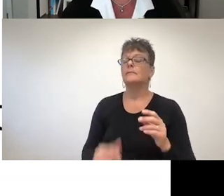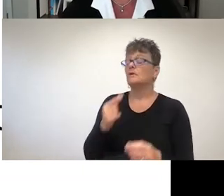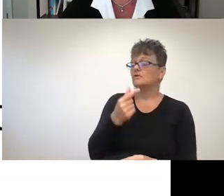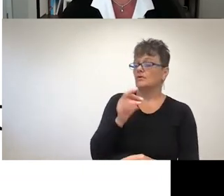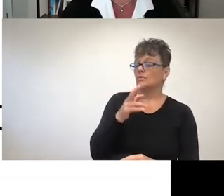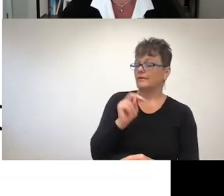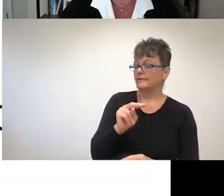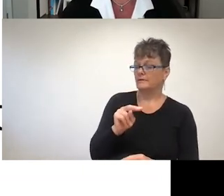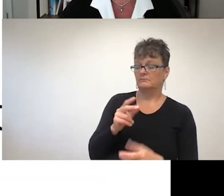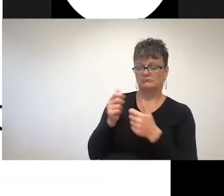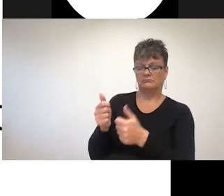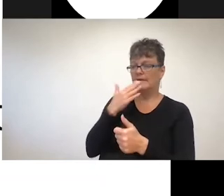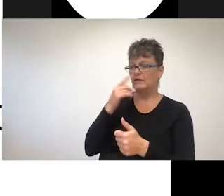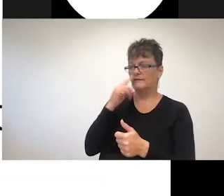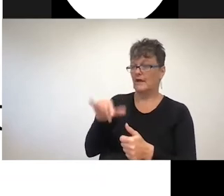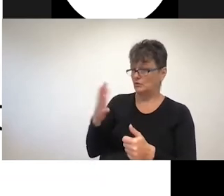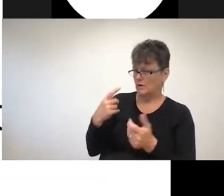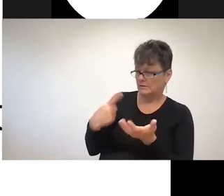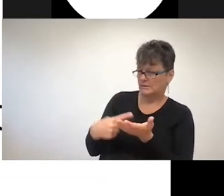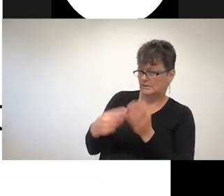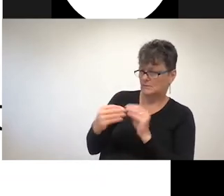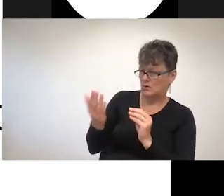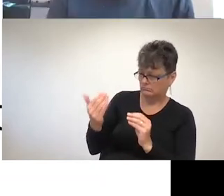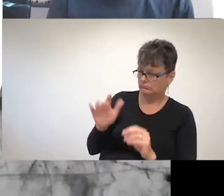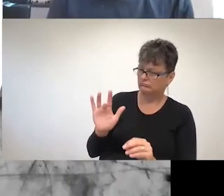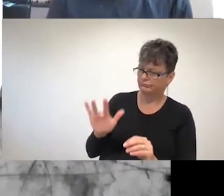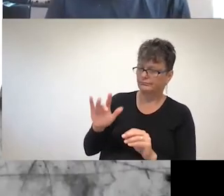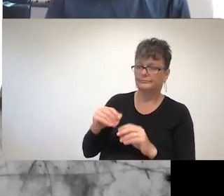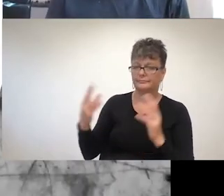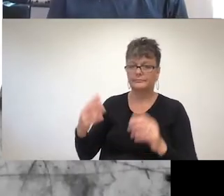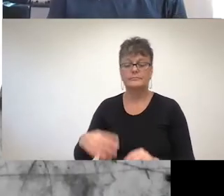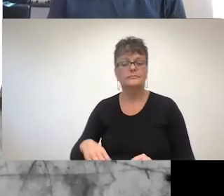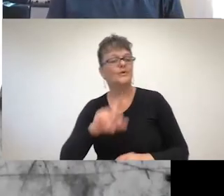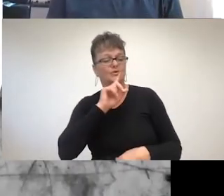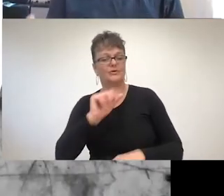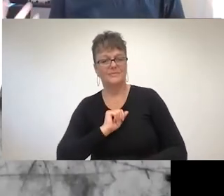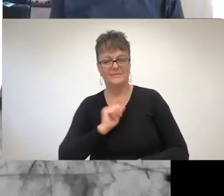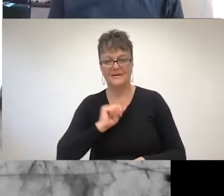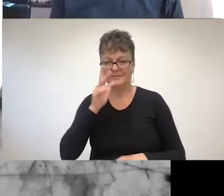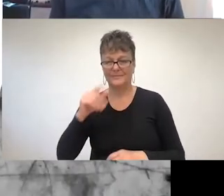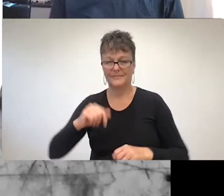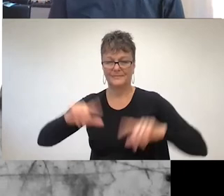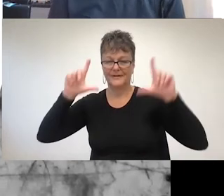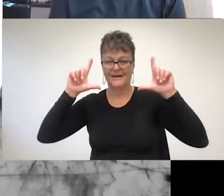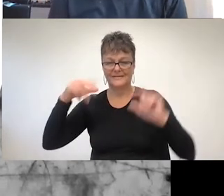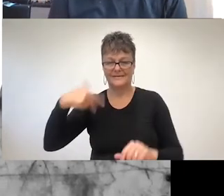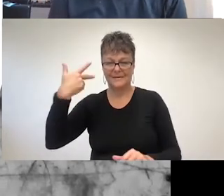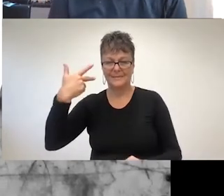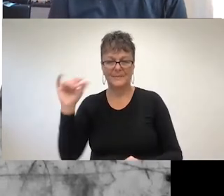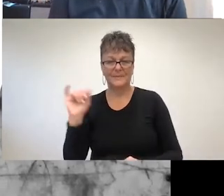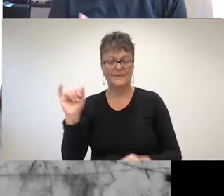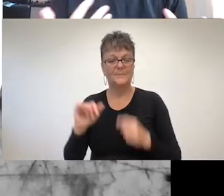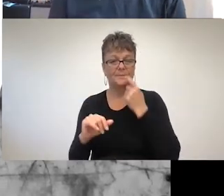that? Sure. So maybe I'll come on camera for a sec. I really appreciate this lens. This is a